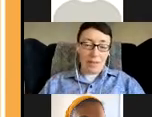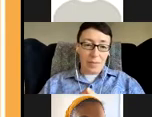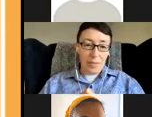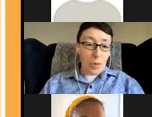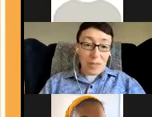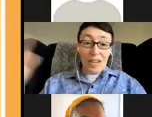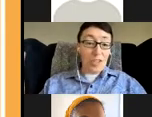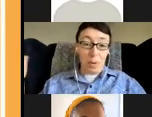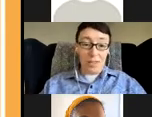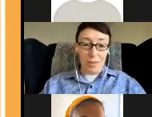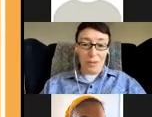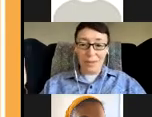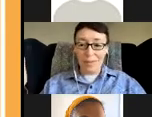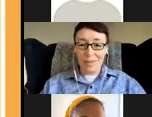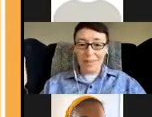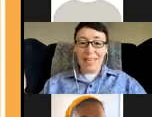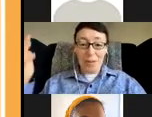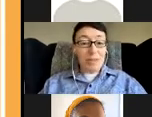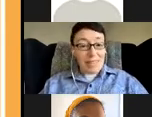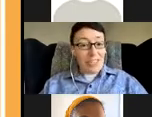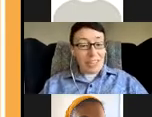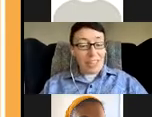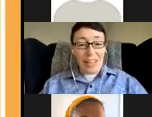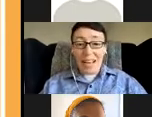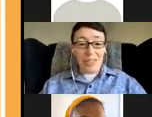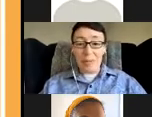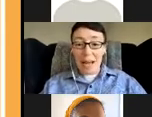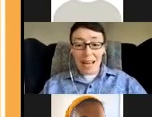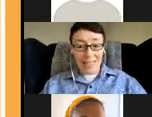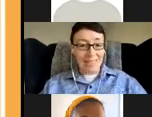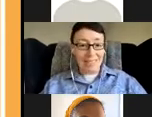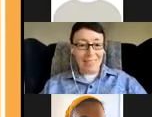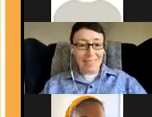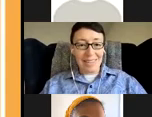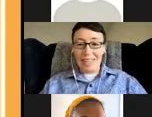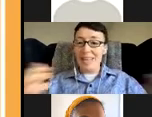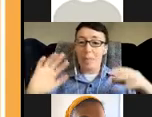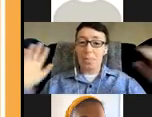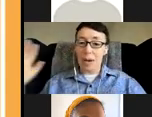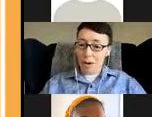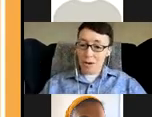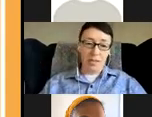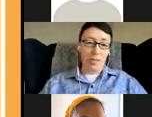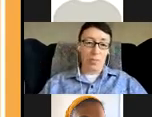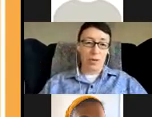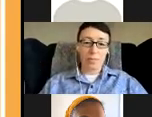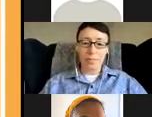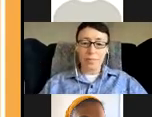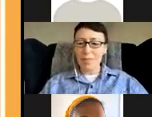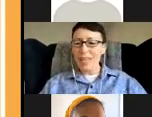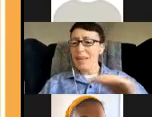Act was not just possible, it was legislation that actually passed. It had bipartisan